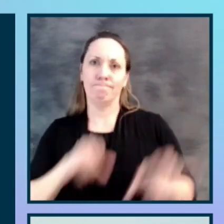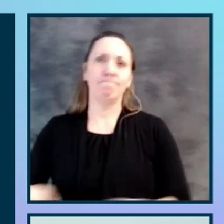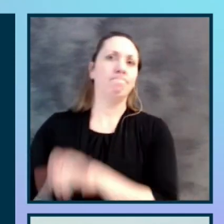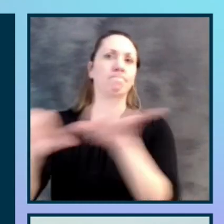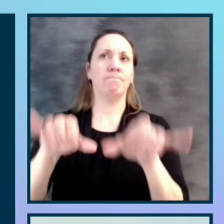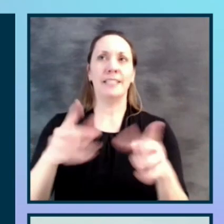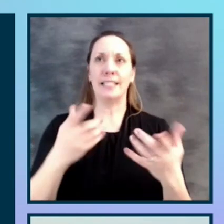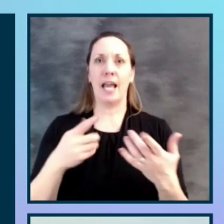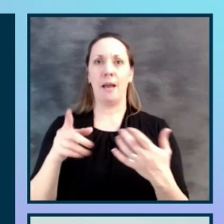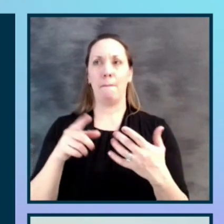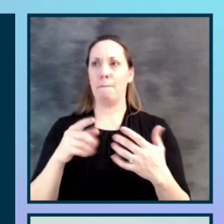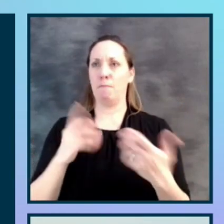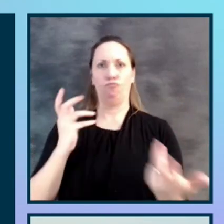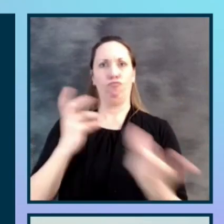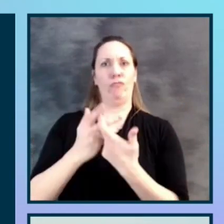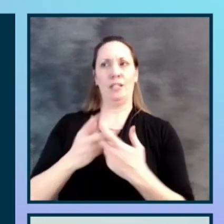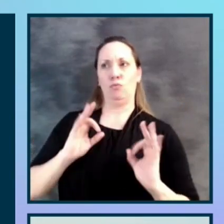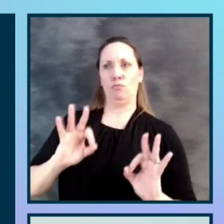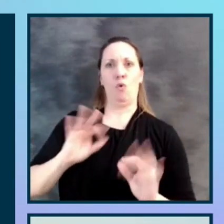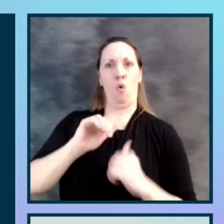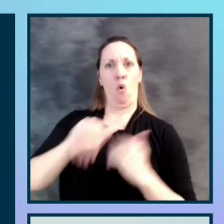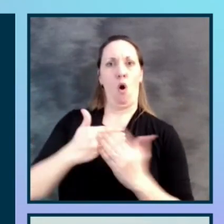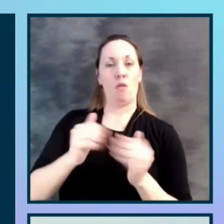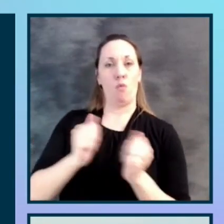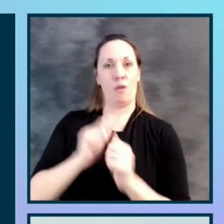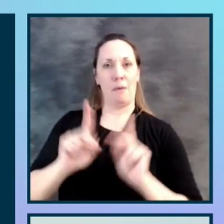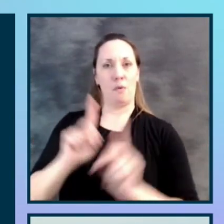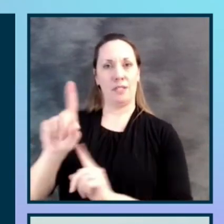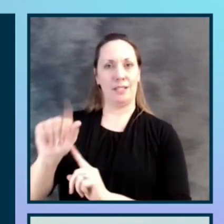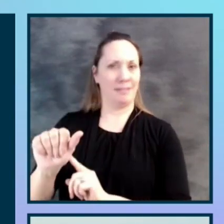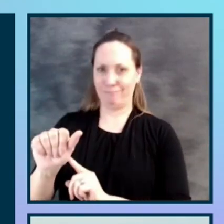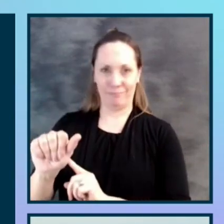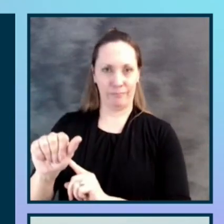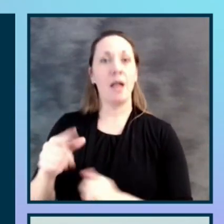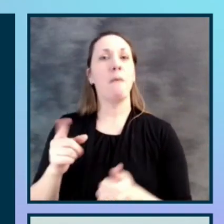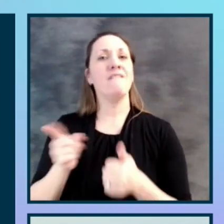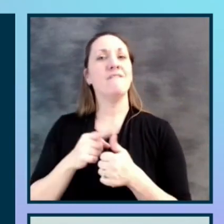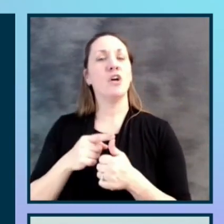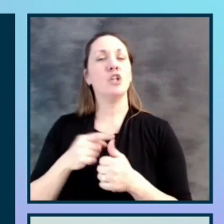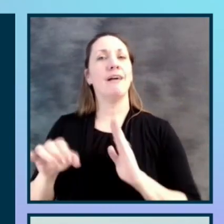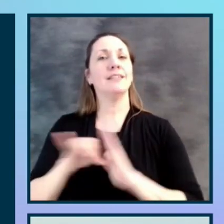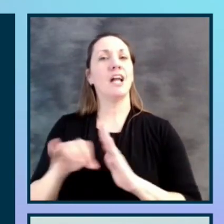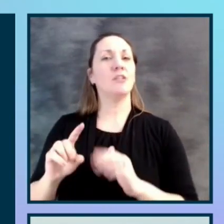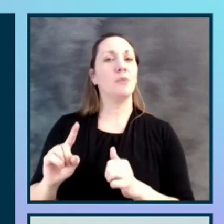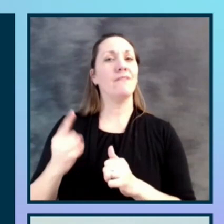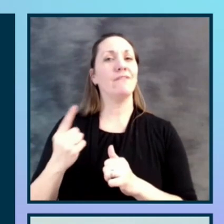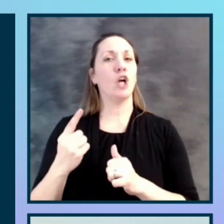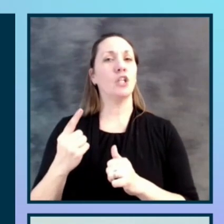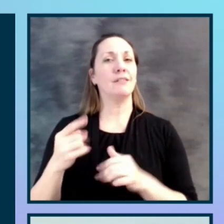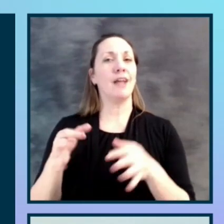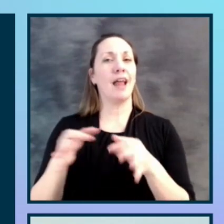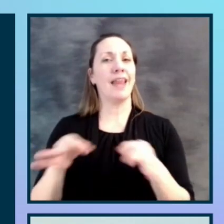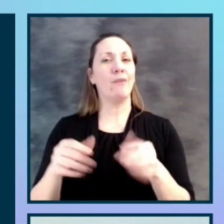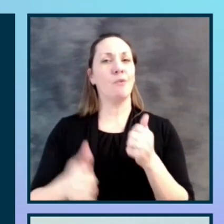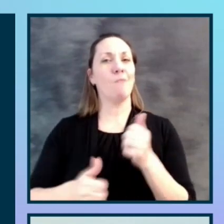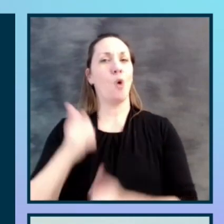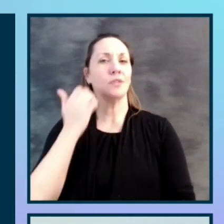with disabilities, but person-first language and identity-first language are the most commonly used